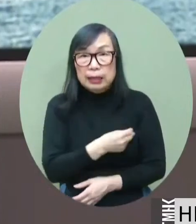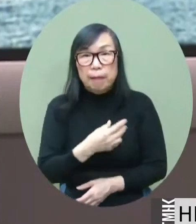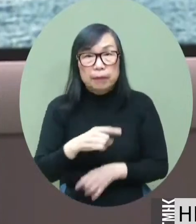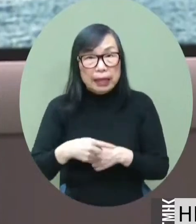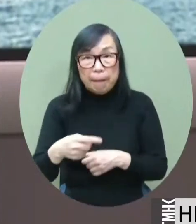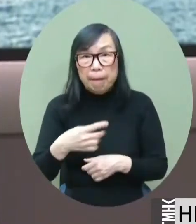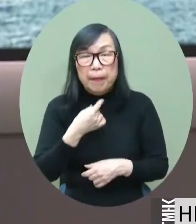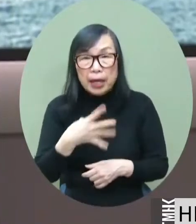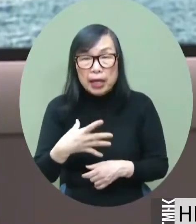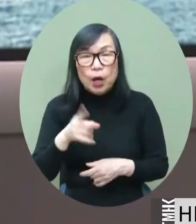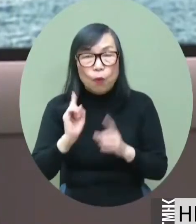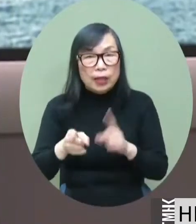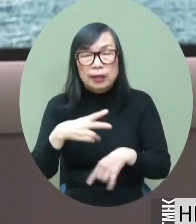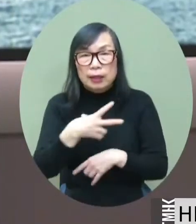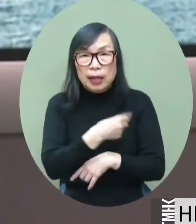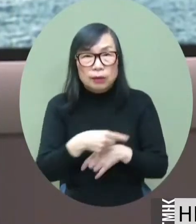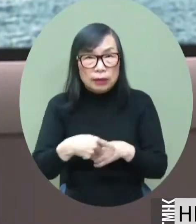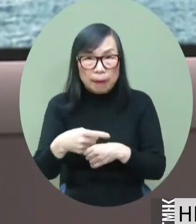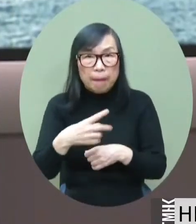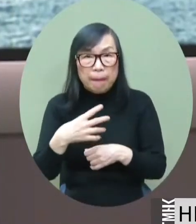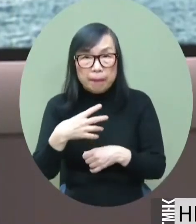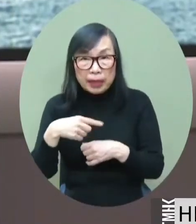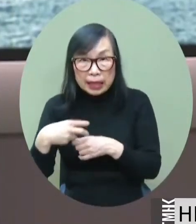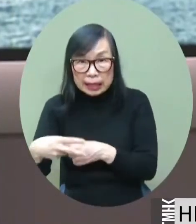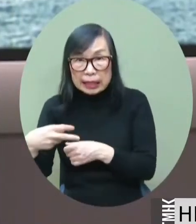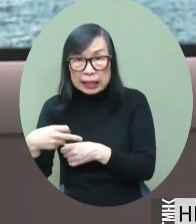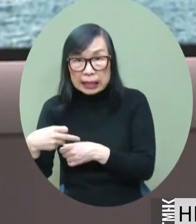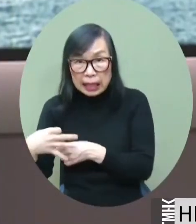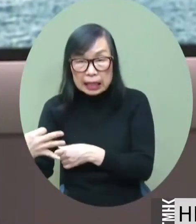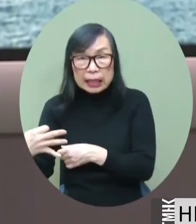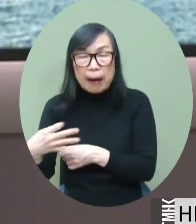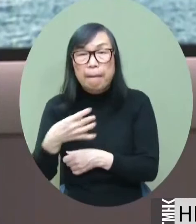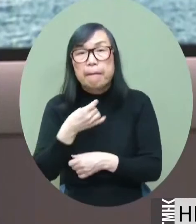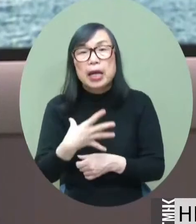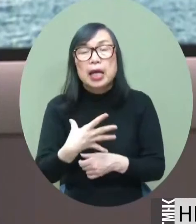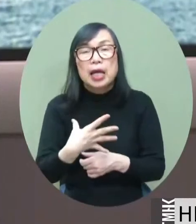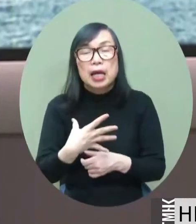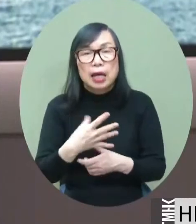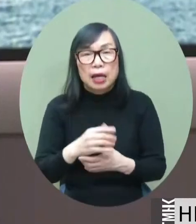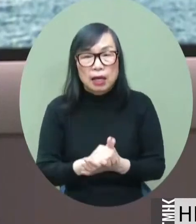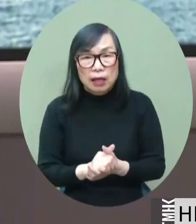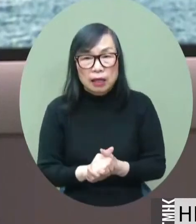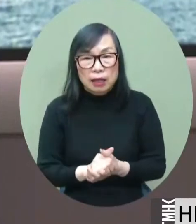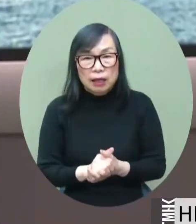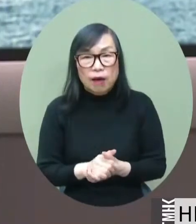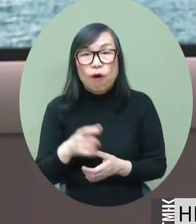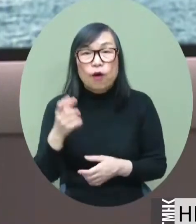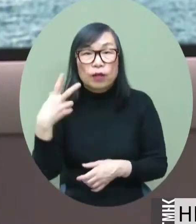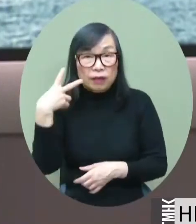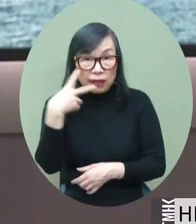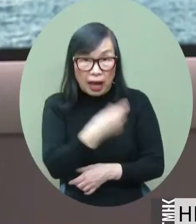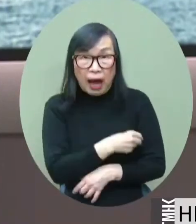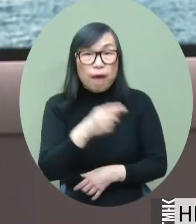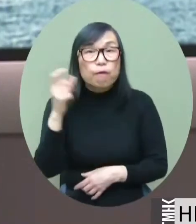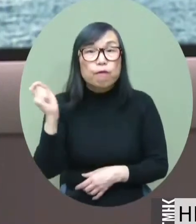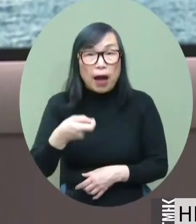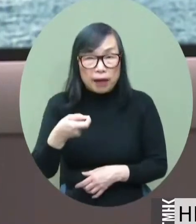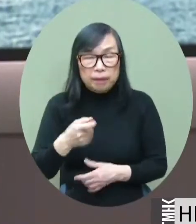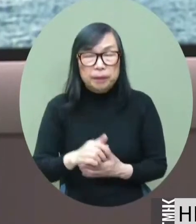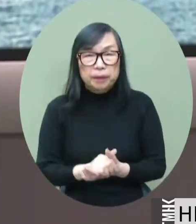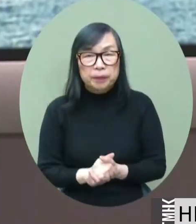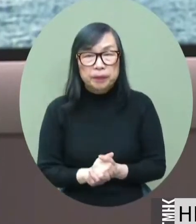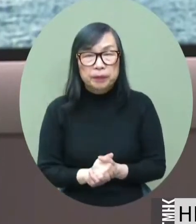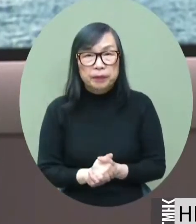now if you have yet to receive one jab or the second jab or the third jab, now please do